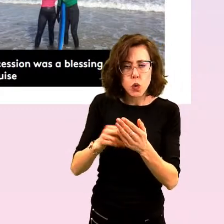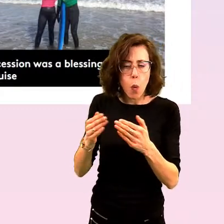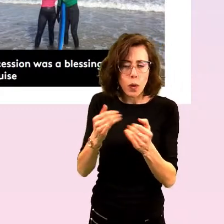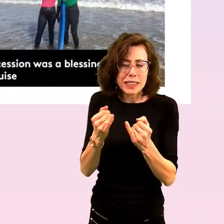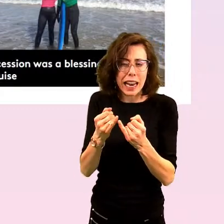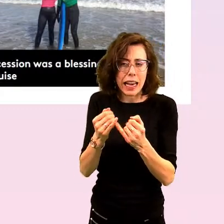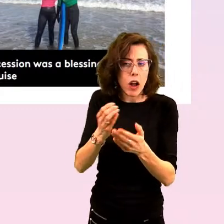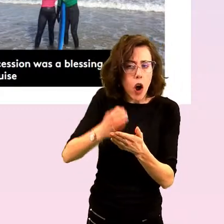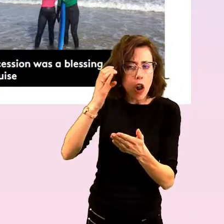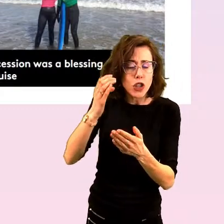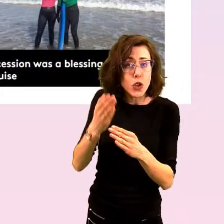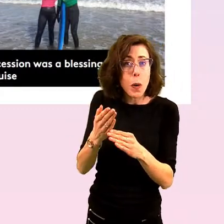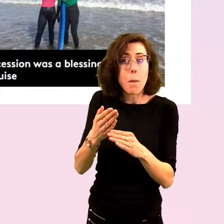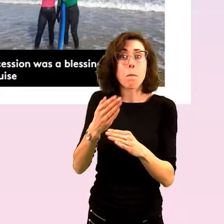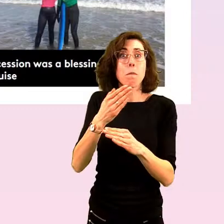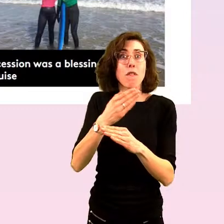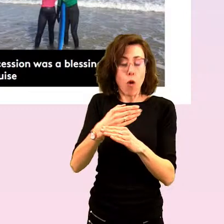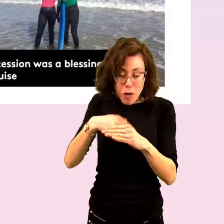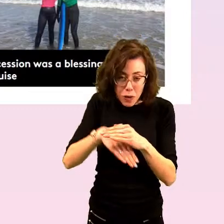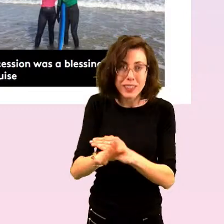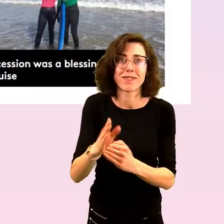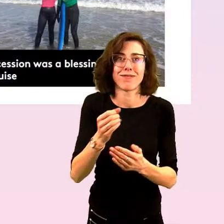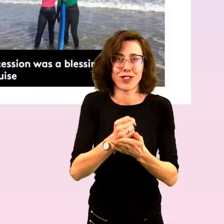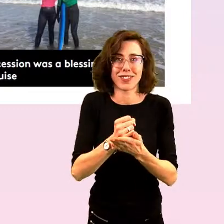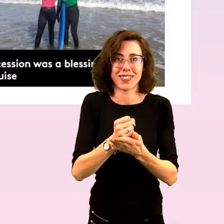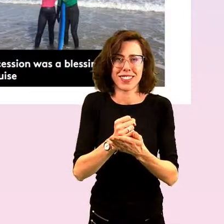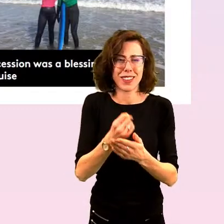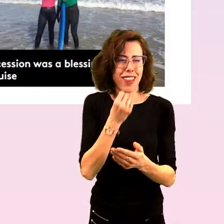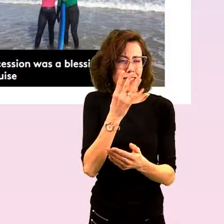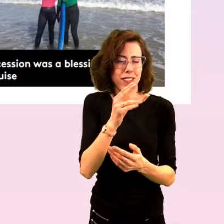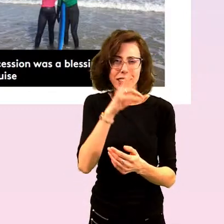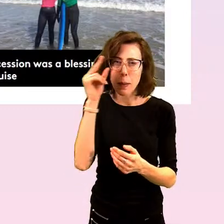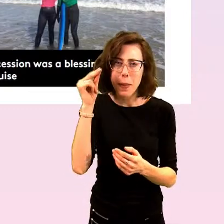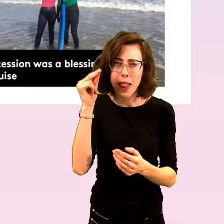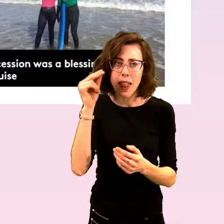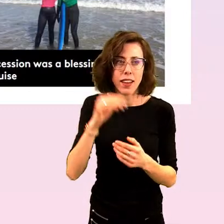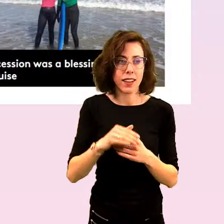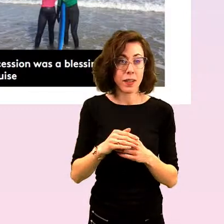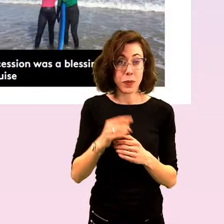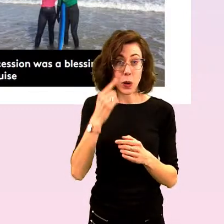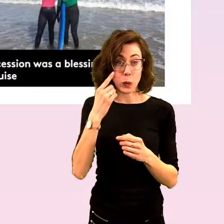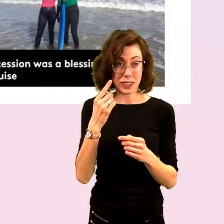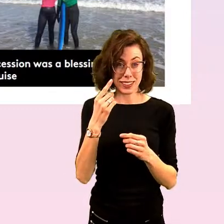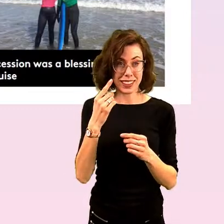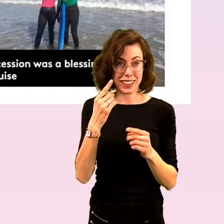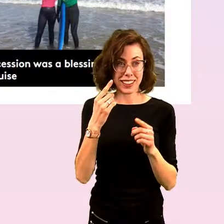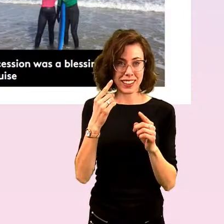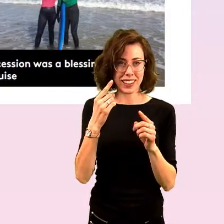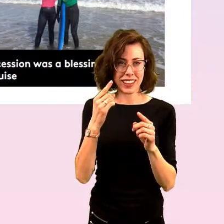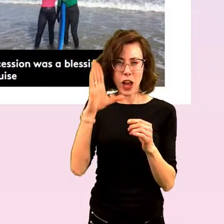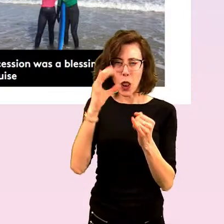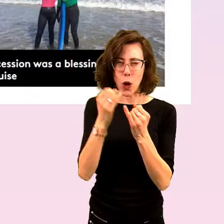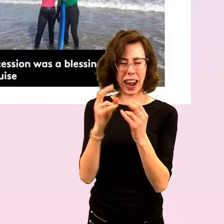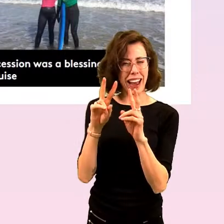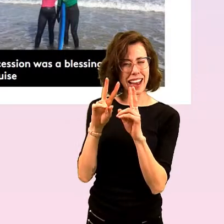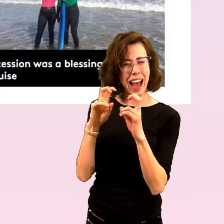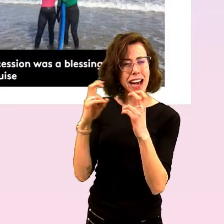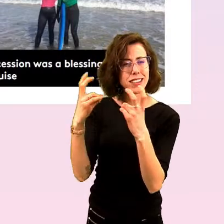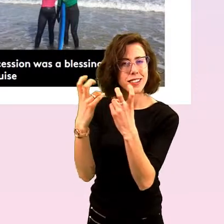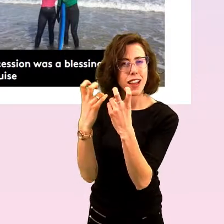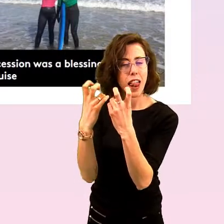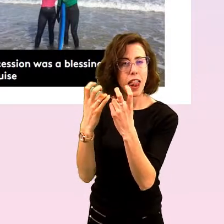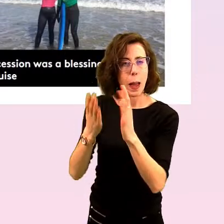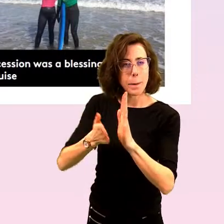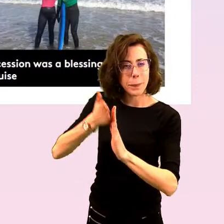think that's a lovely example there. You see this beautiful castle. This almost like a castle, so this is